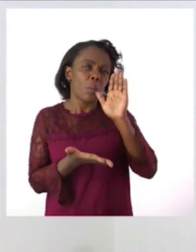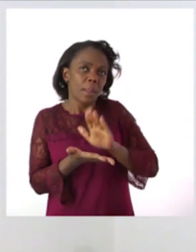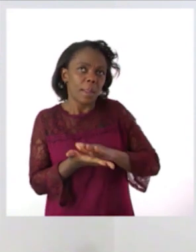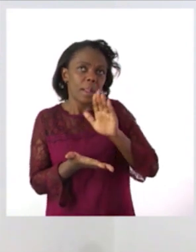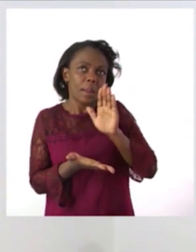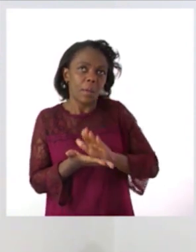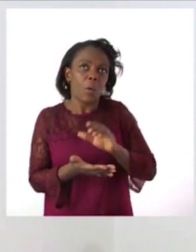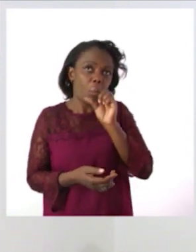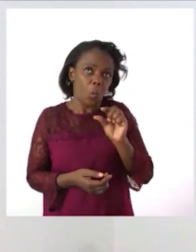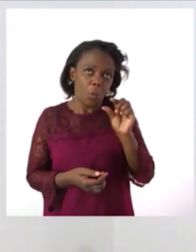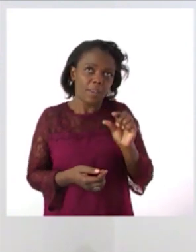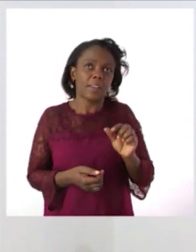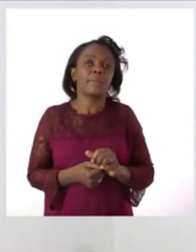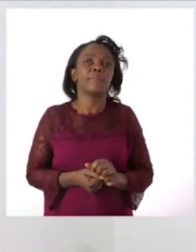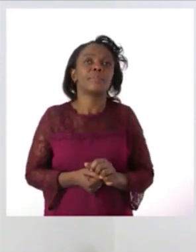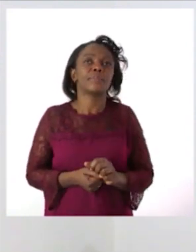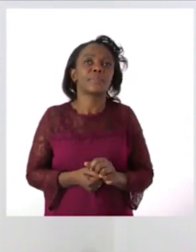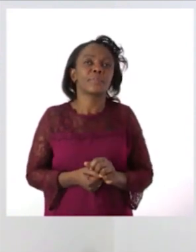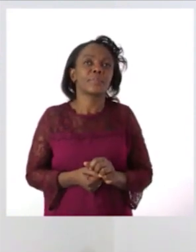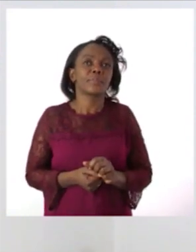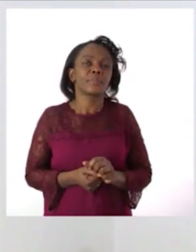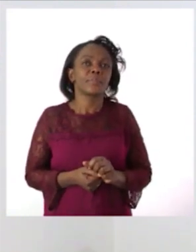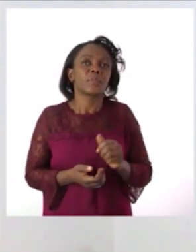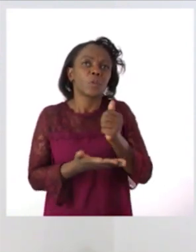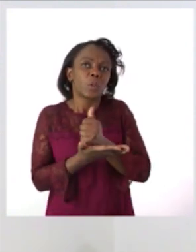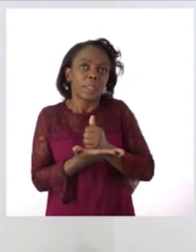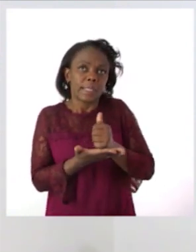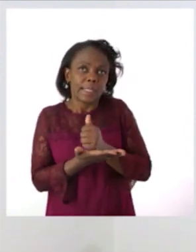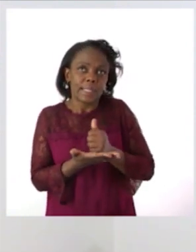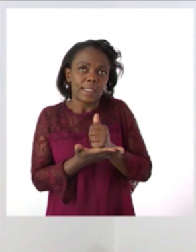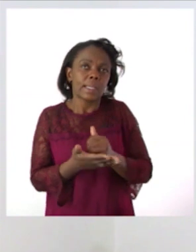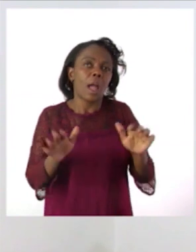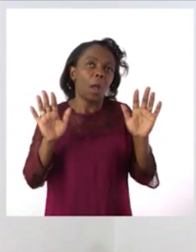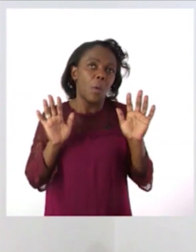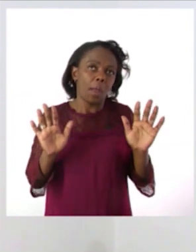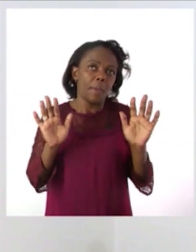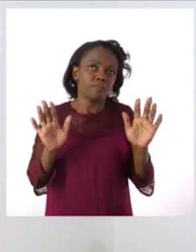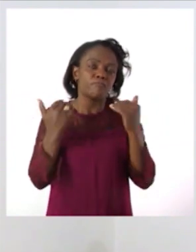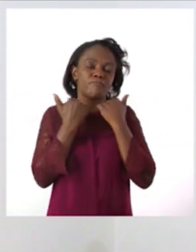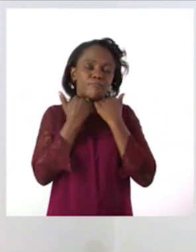words. Okay, now we are going to sanitize our hands. Very important.